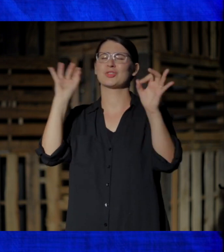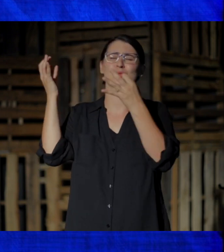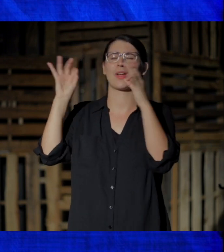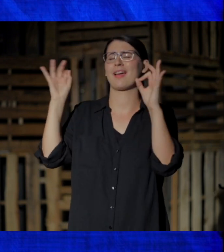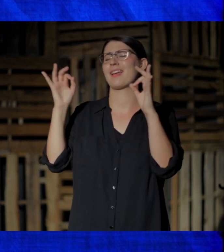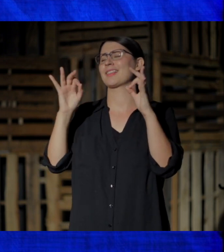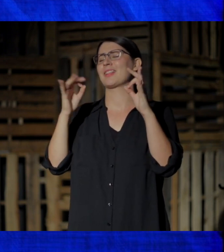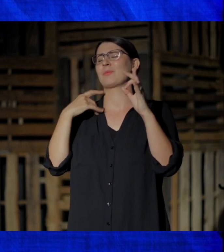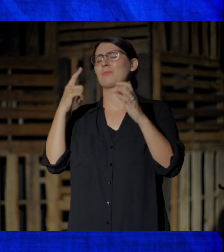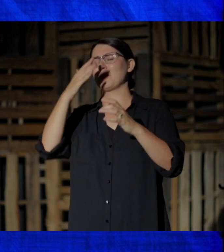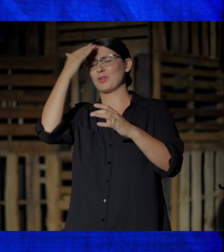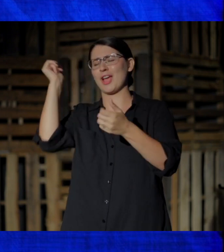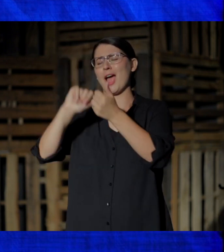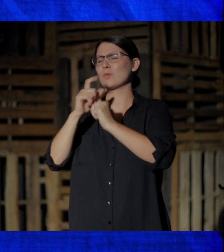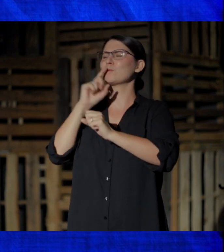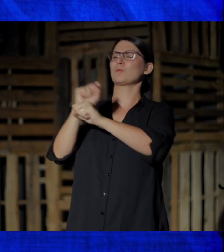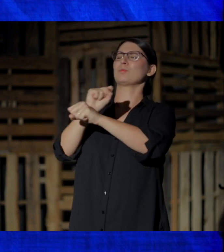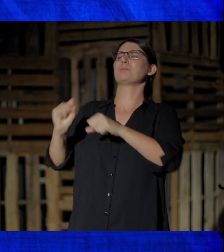of living.